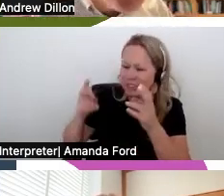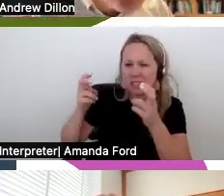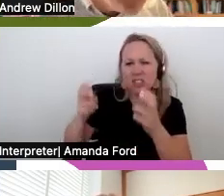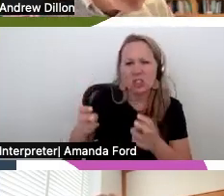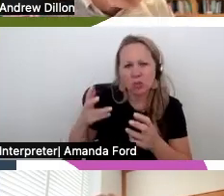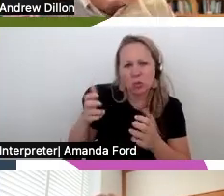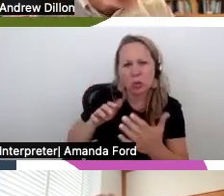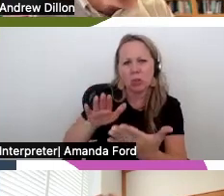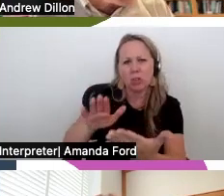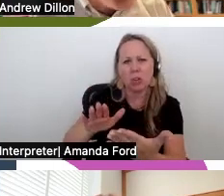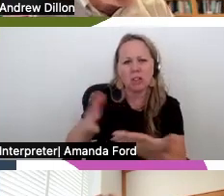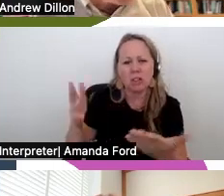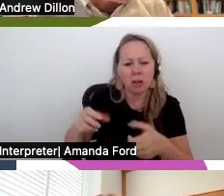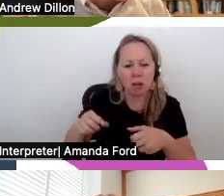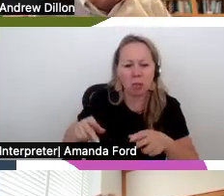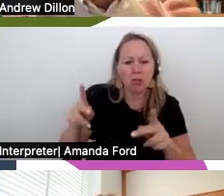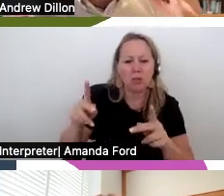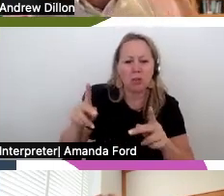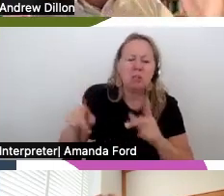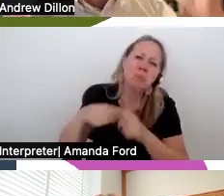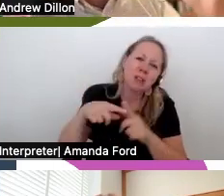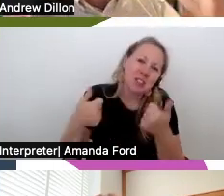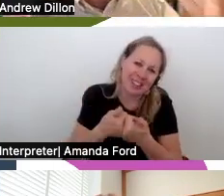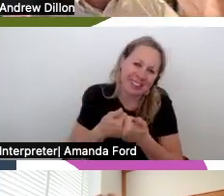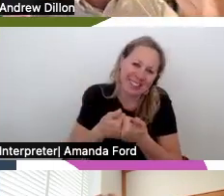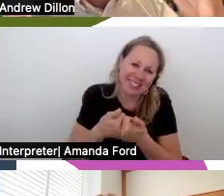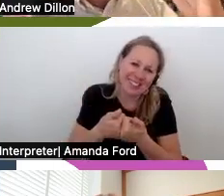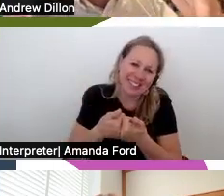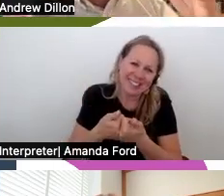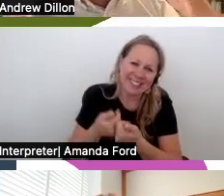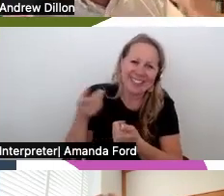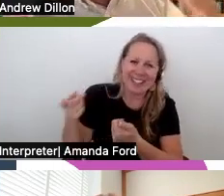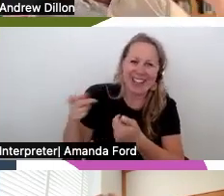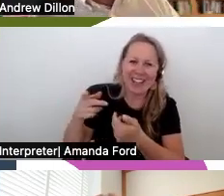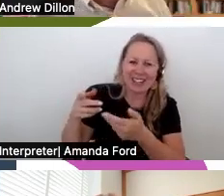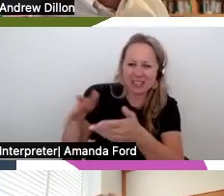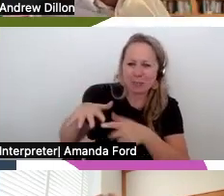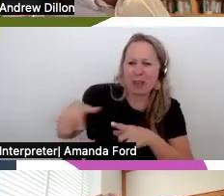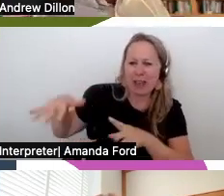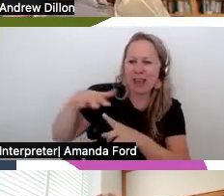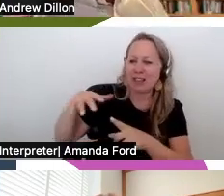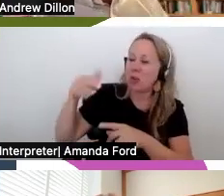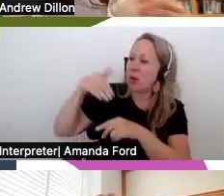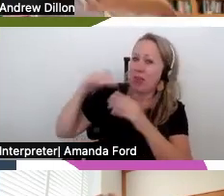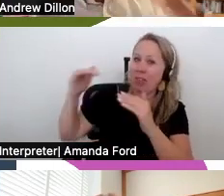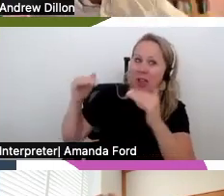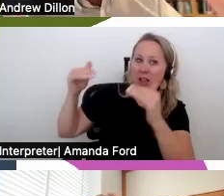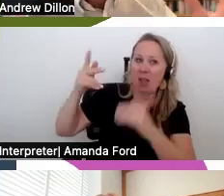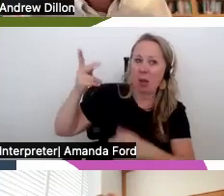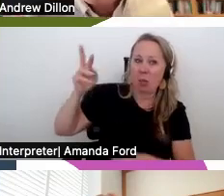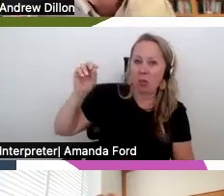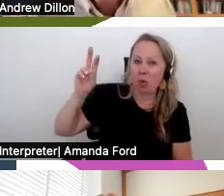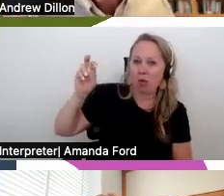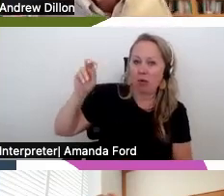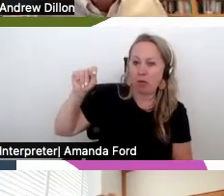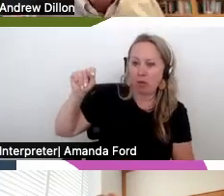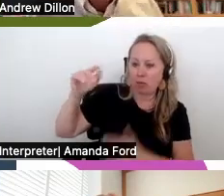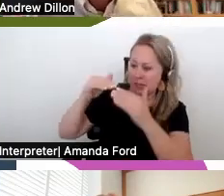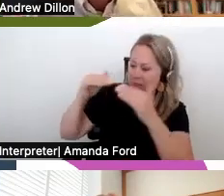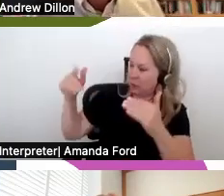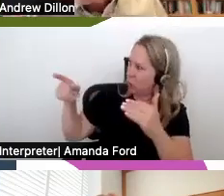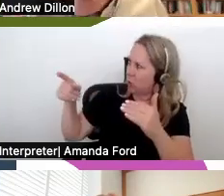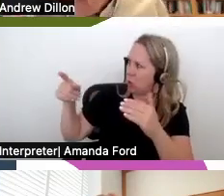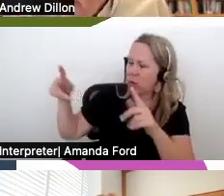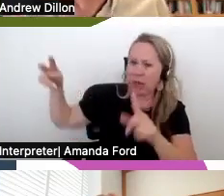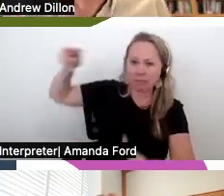of the opportunities? And of course, what are the challenges? Because being at the provost level, you have a tremendous overview of what's